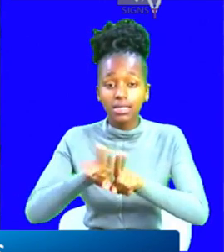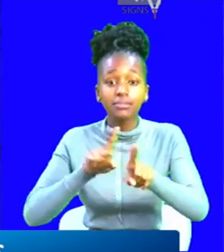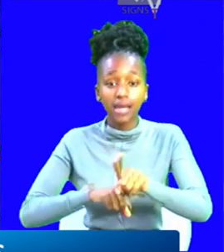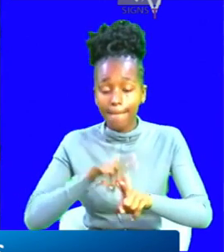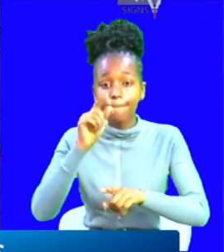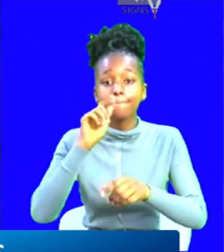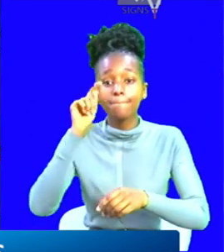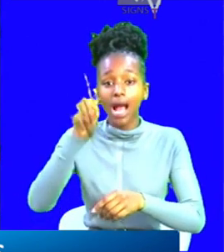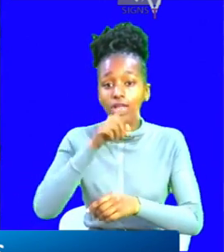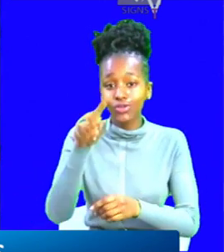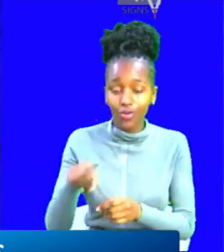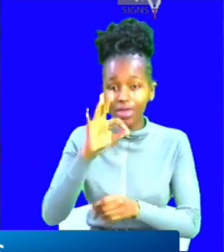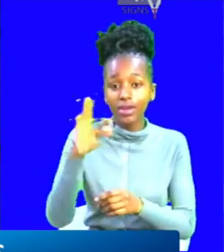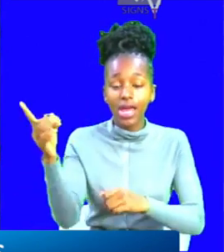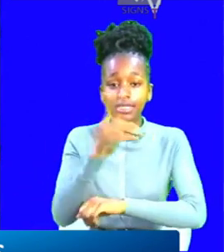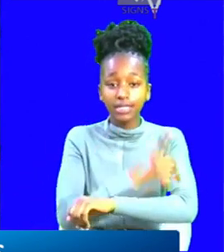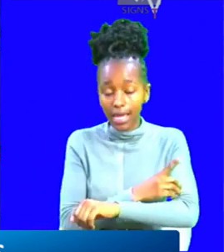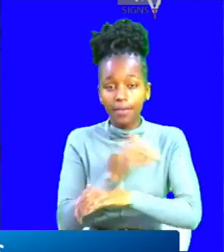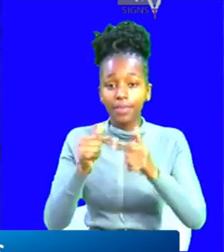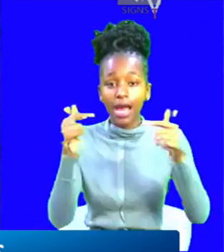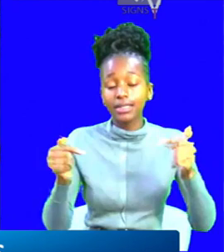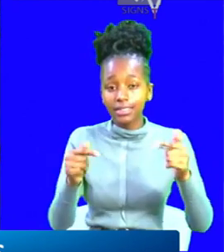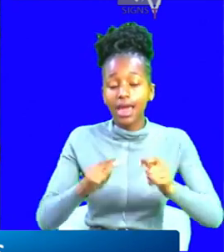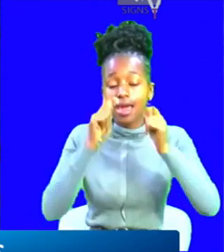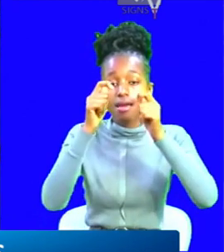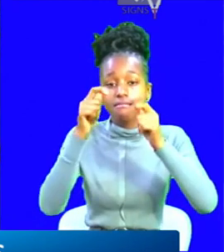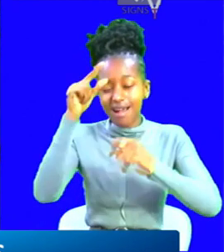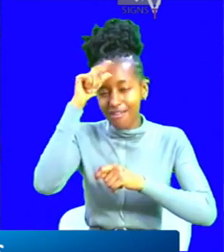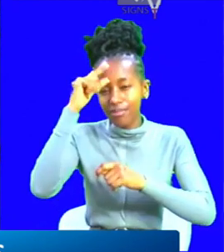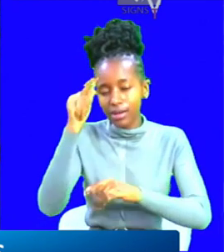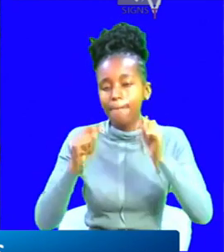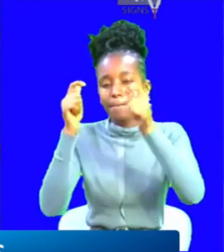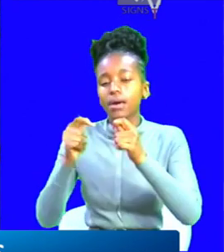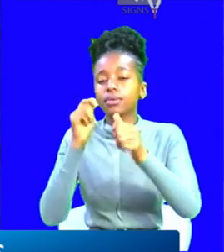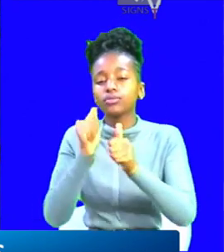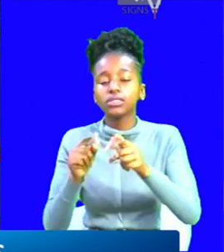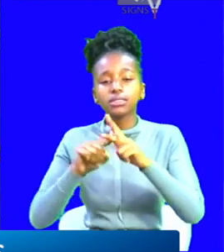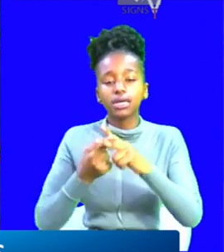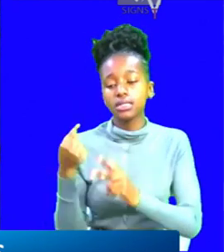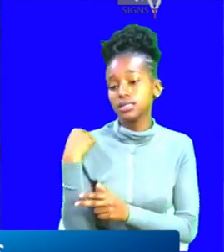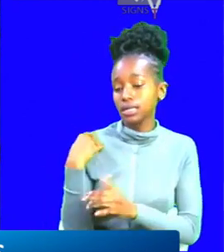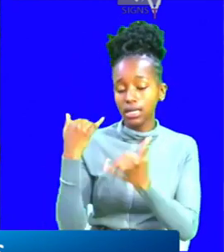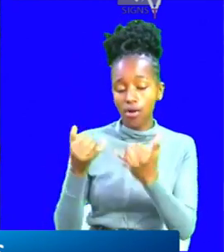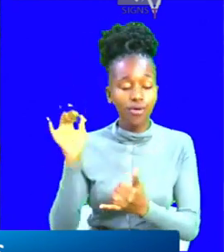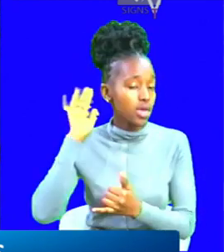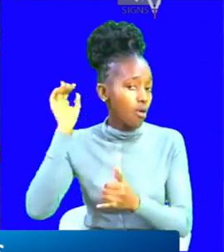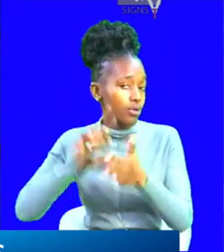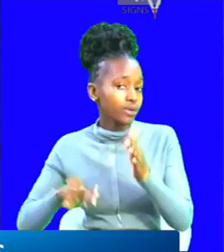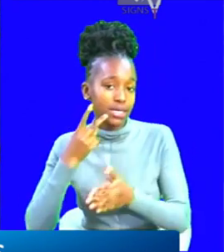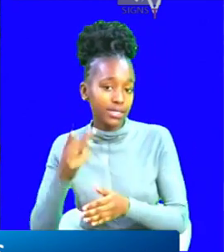3-day anti-government protests that began yesterday. Here is the clergy speaking to the